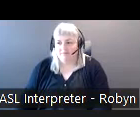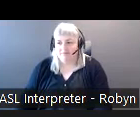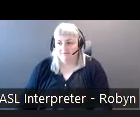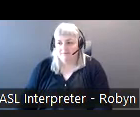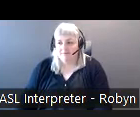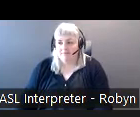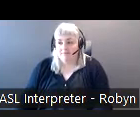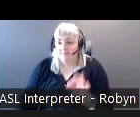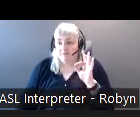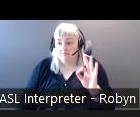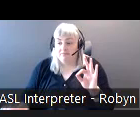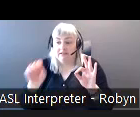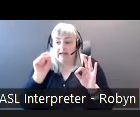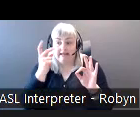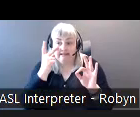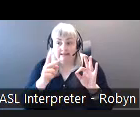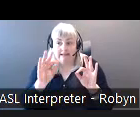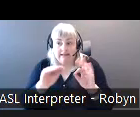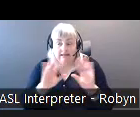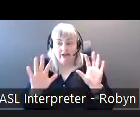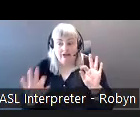Okay, can you see, Laura?